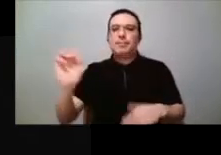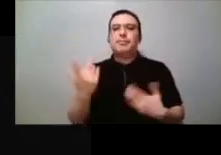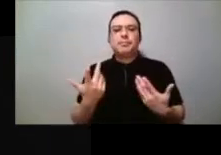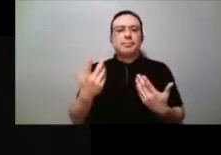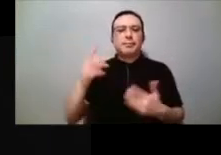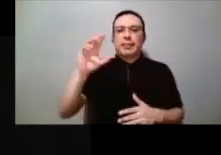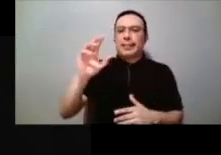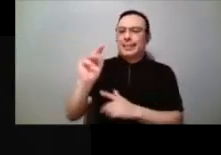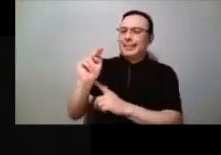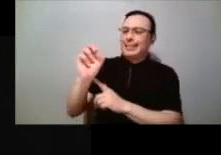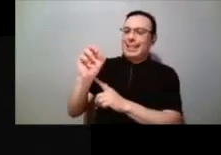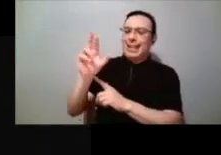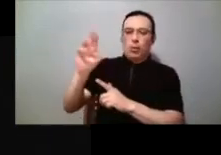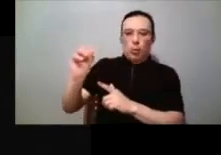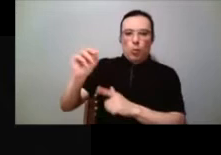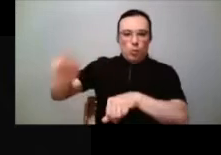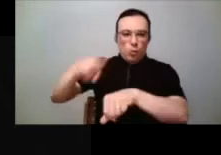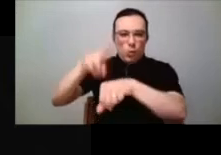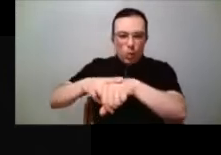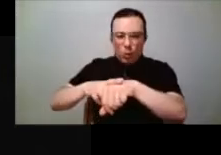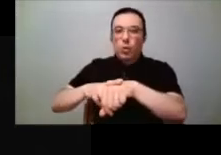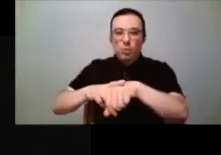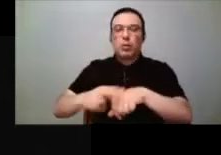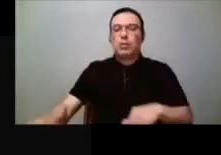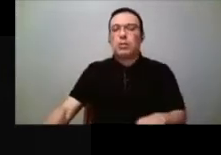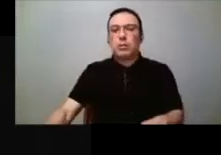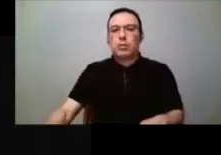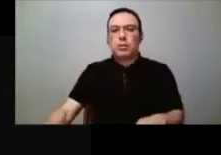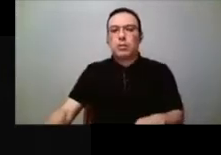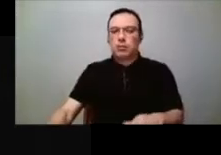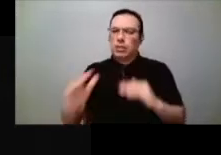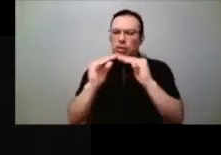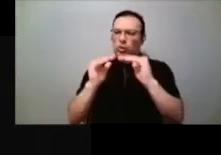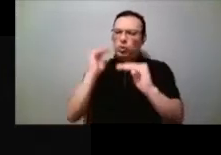excess death, the screen remains black.